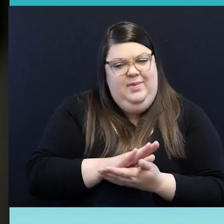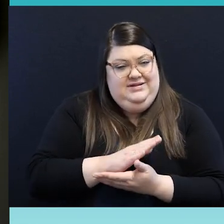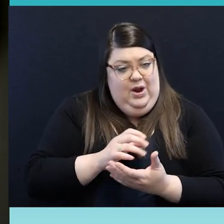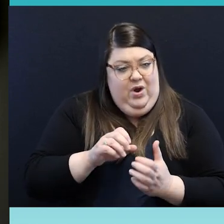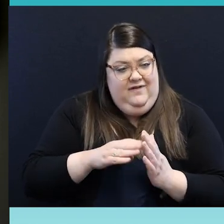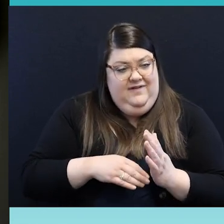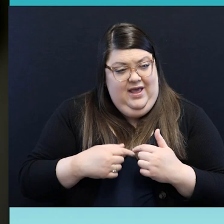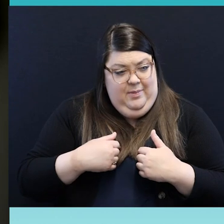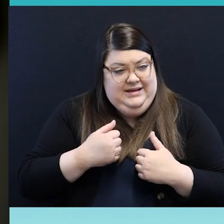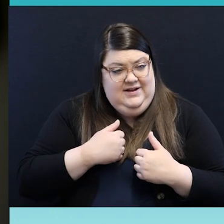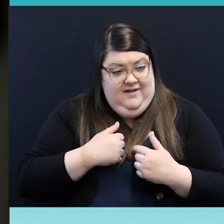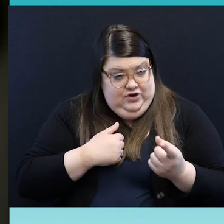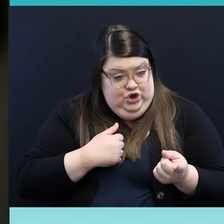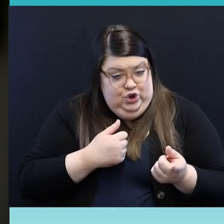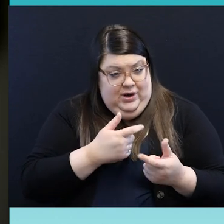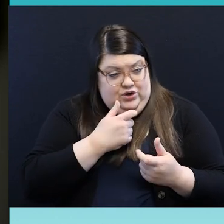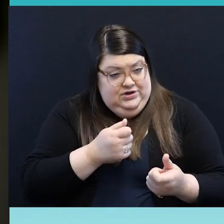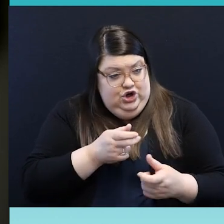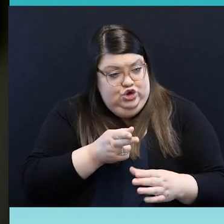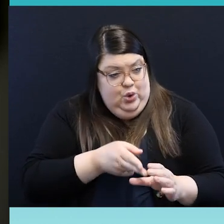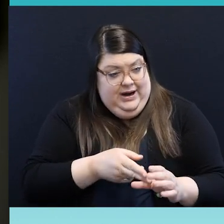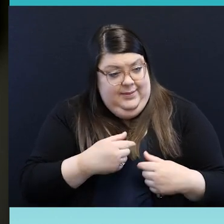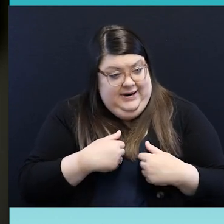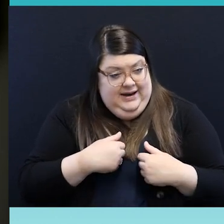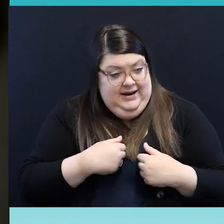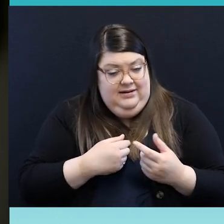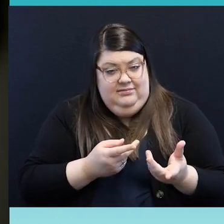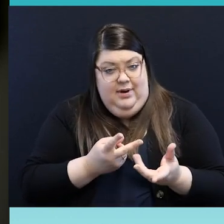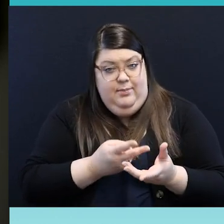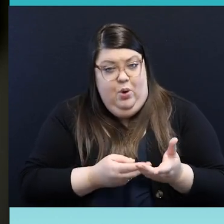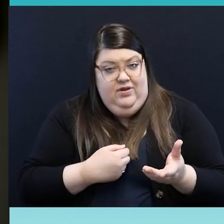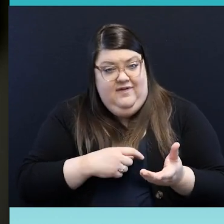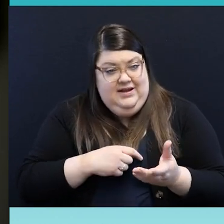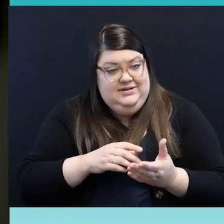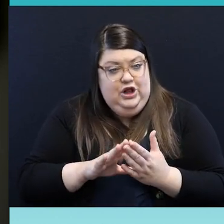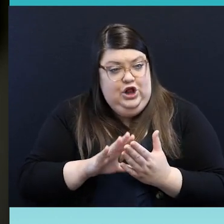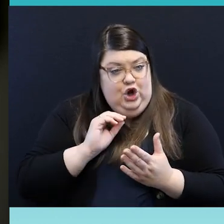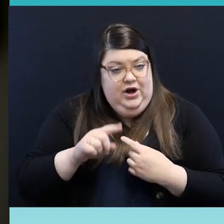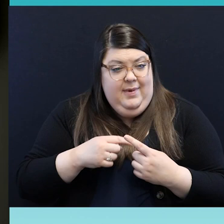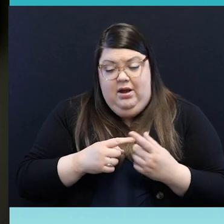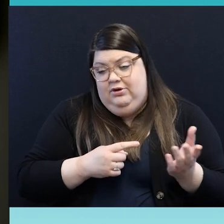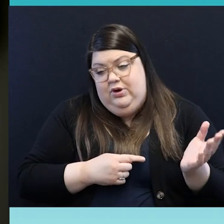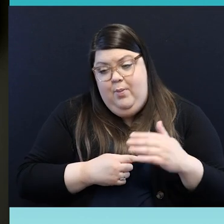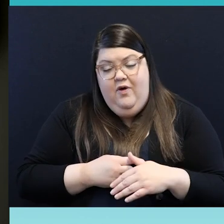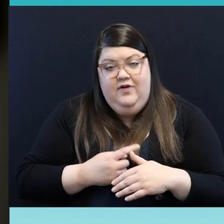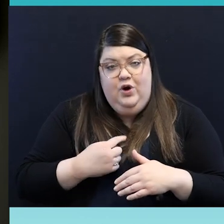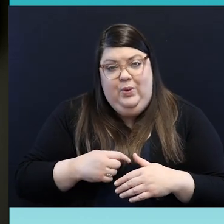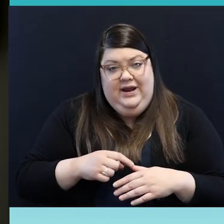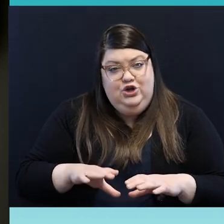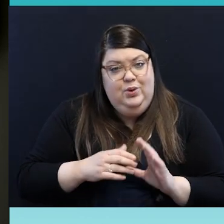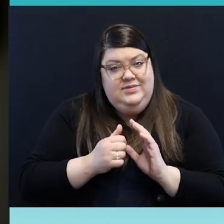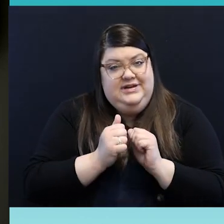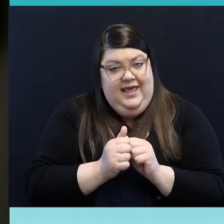Would you be interested in joining me and learning about this? Would you want to come over and we can do these